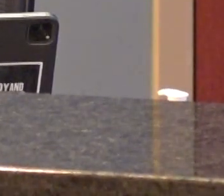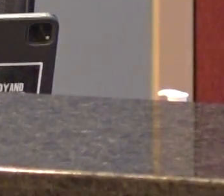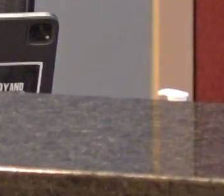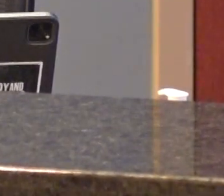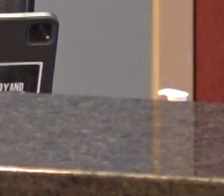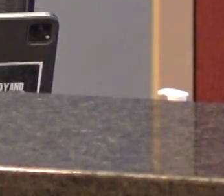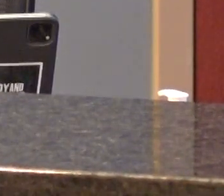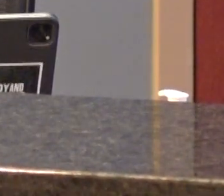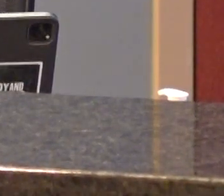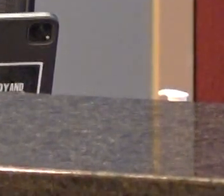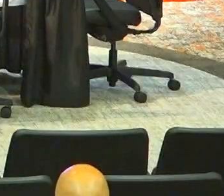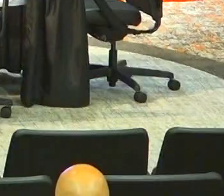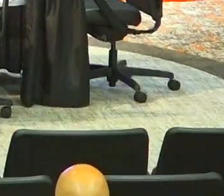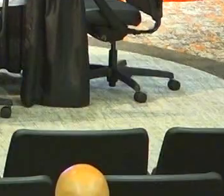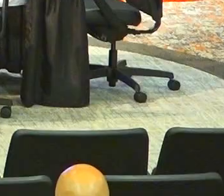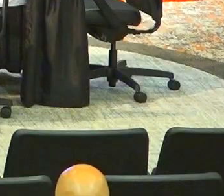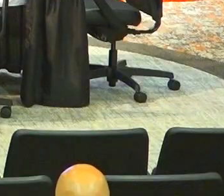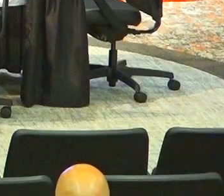that.